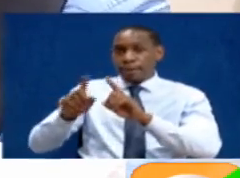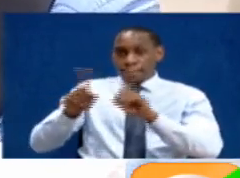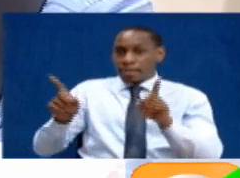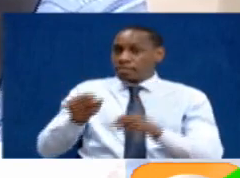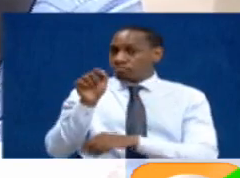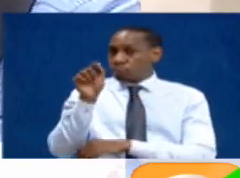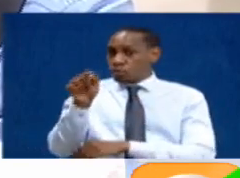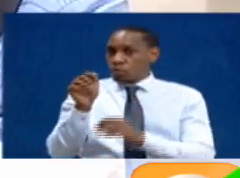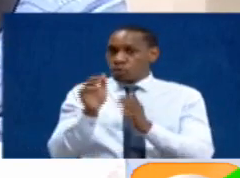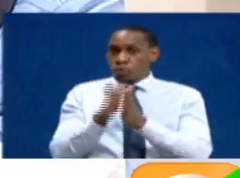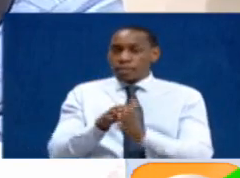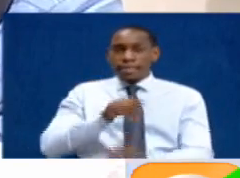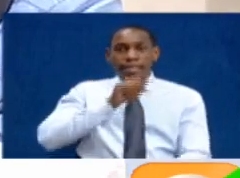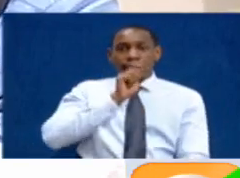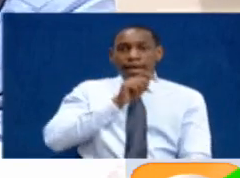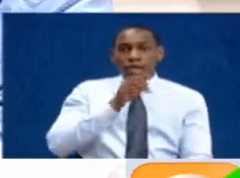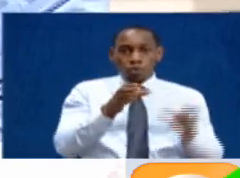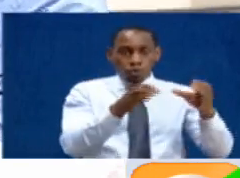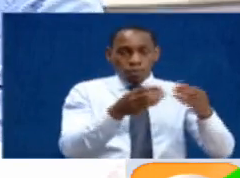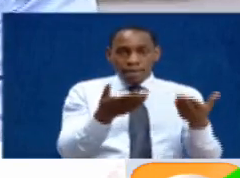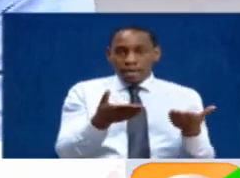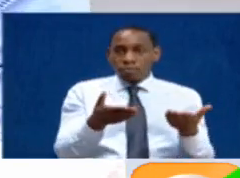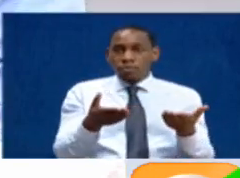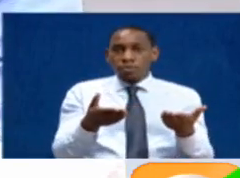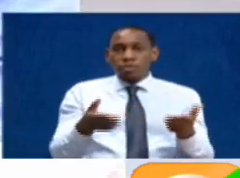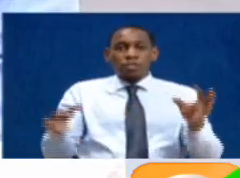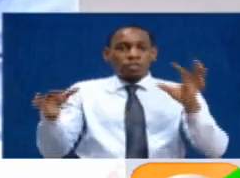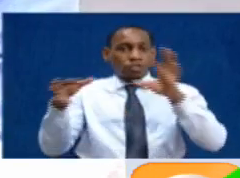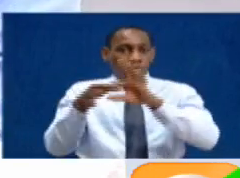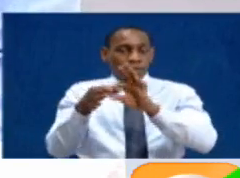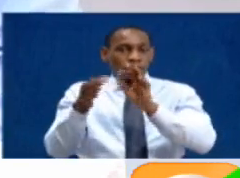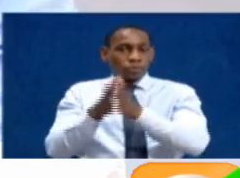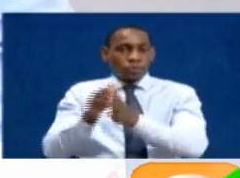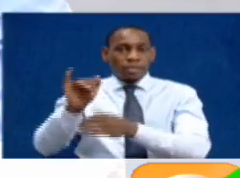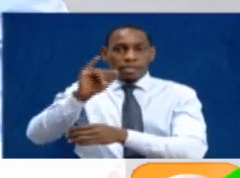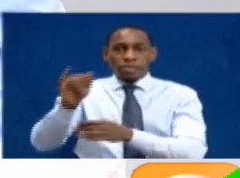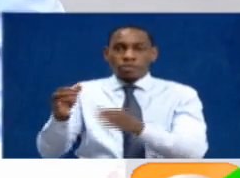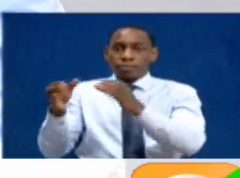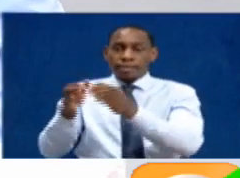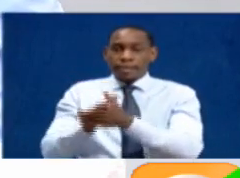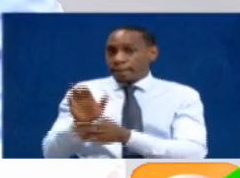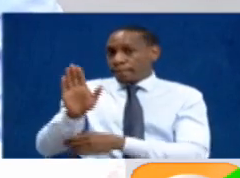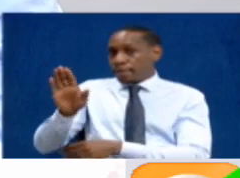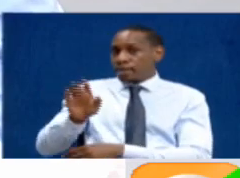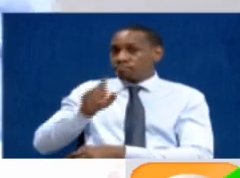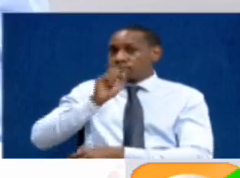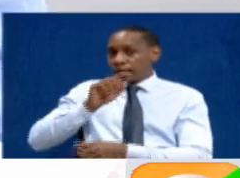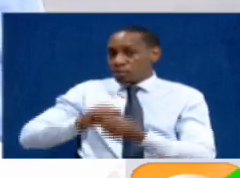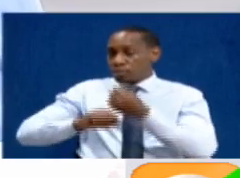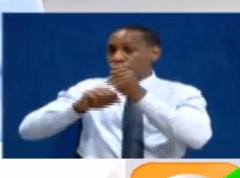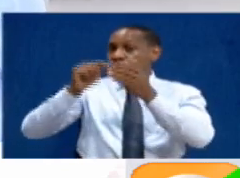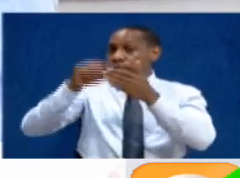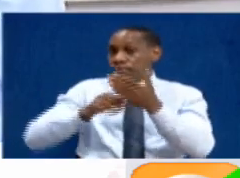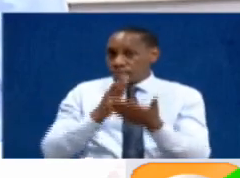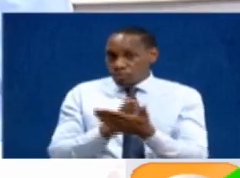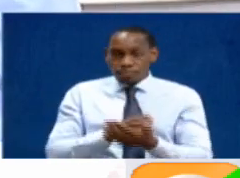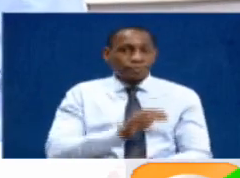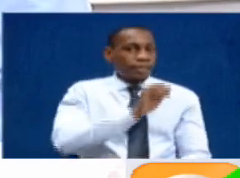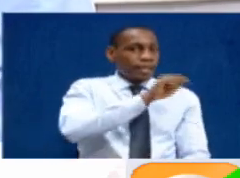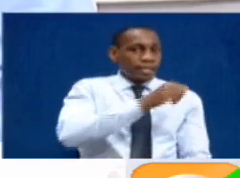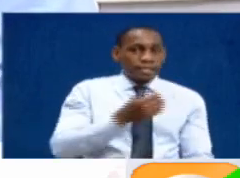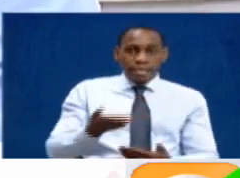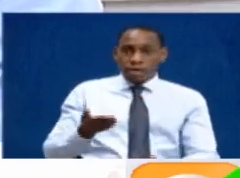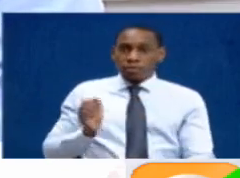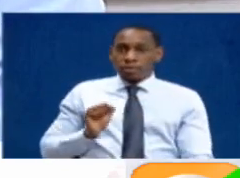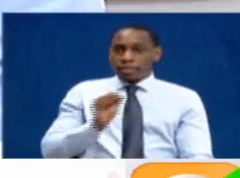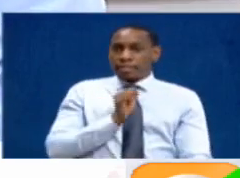you and your KANU have now come into the bedroom because you're KANU Damu. Yes. So now there's